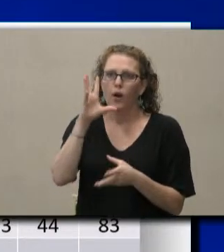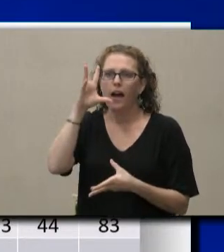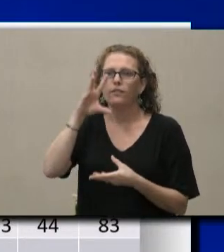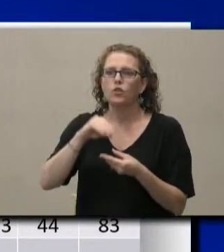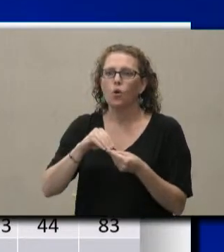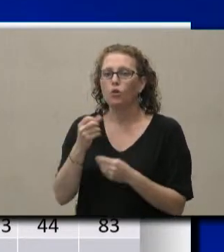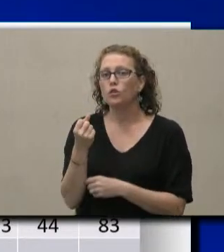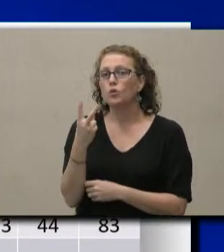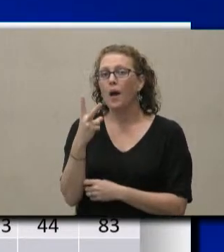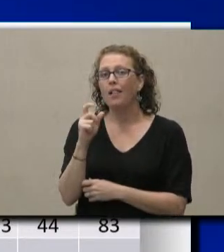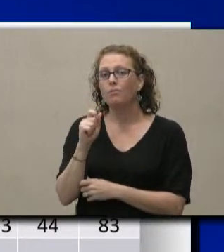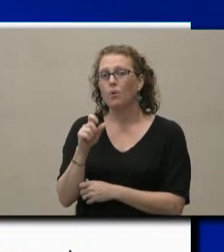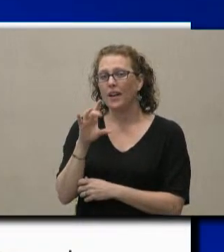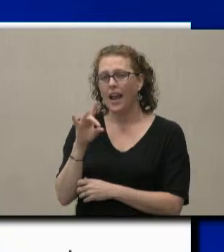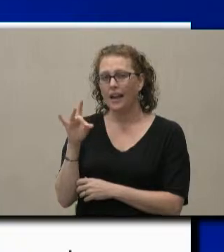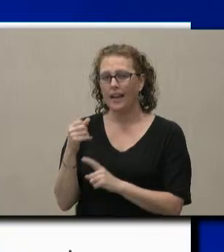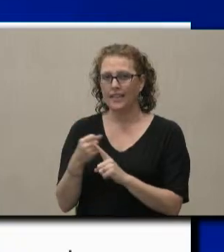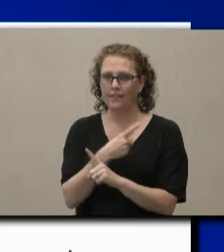12.88% total deviation.